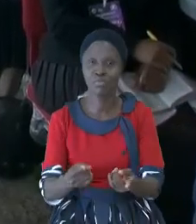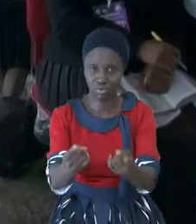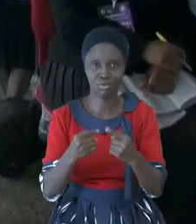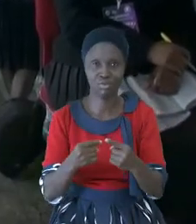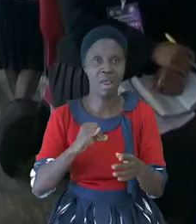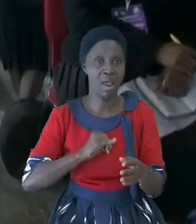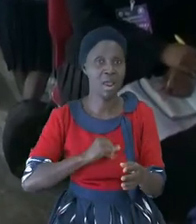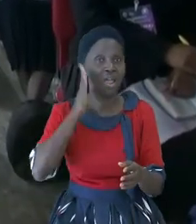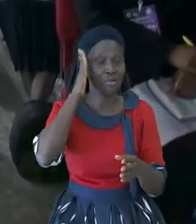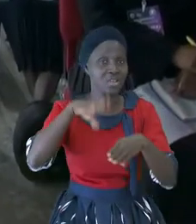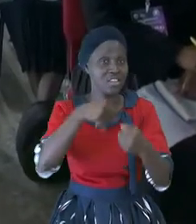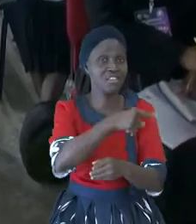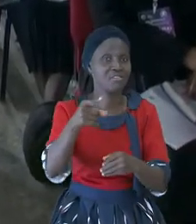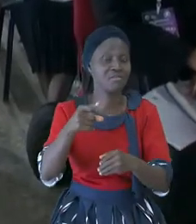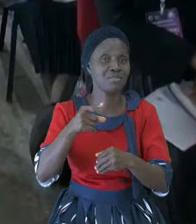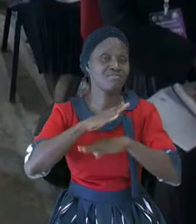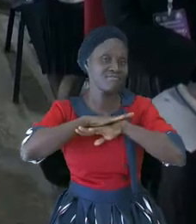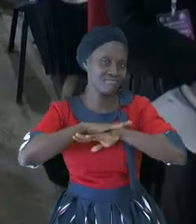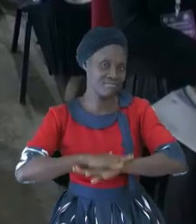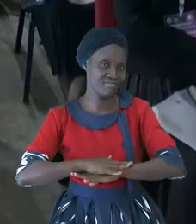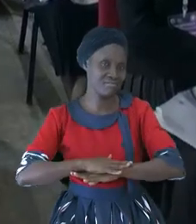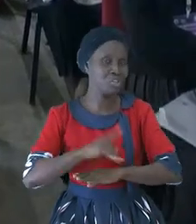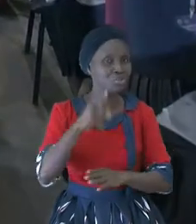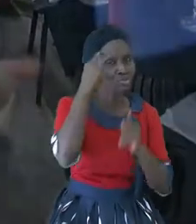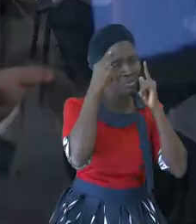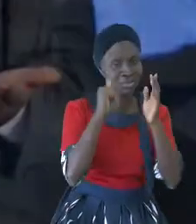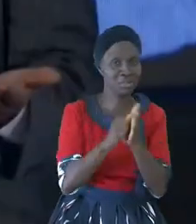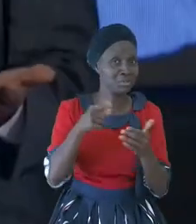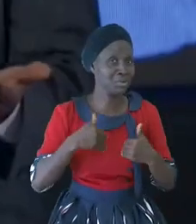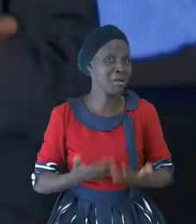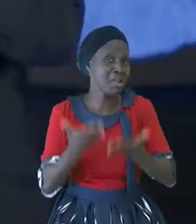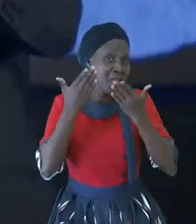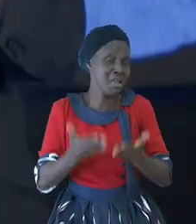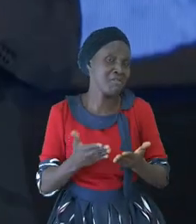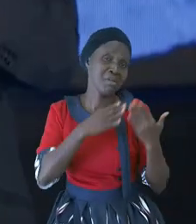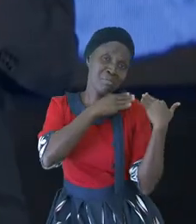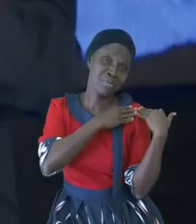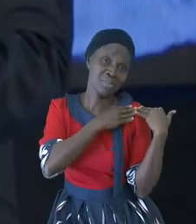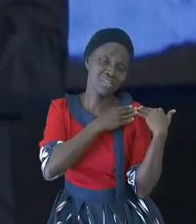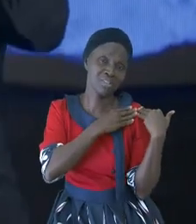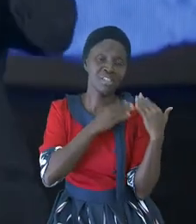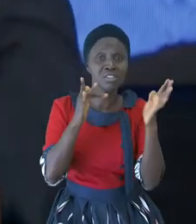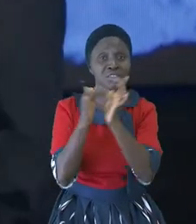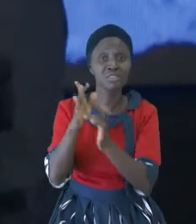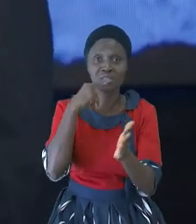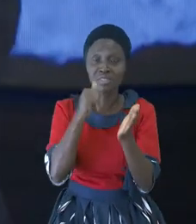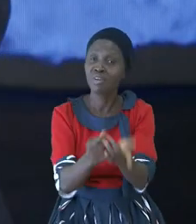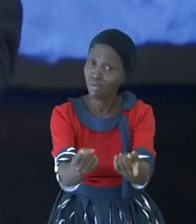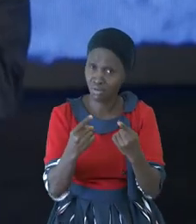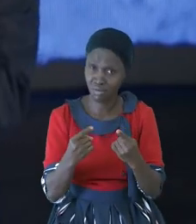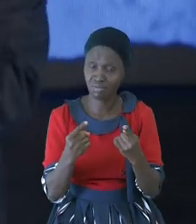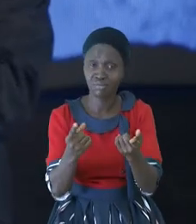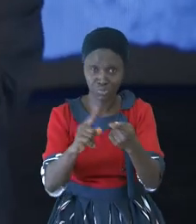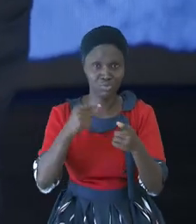All ye, you are saved and you have heavy load. You are saved and you have a heavy burden. Come unto me, all ye that labor and are heavy laden,